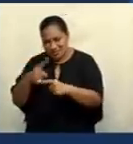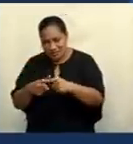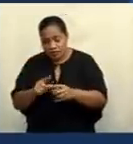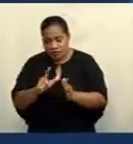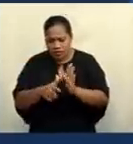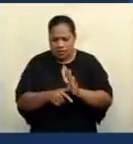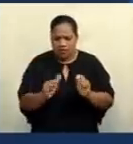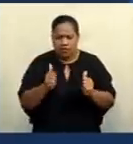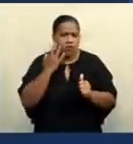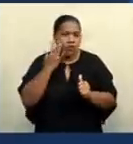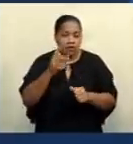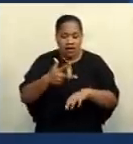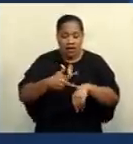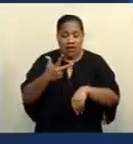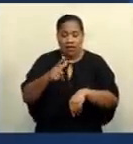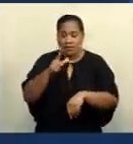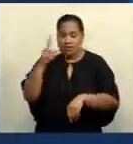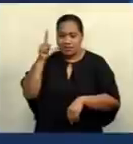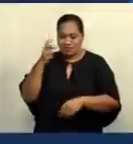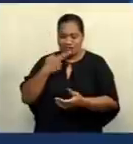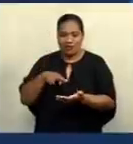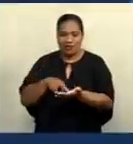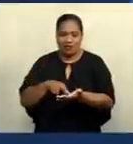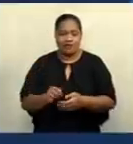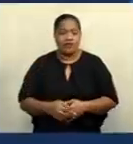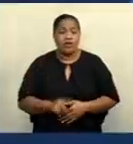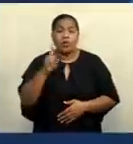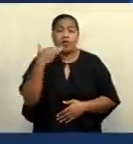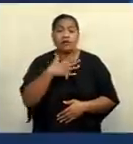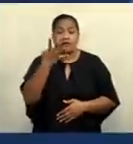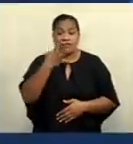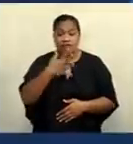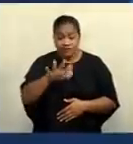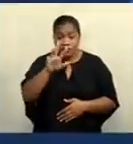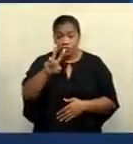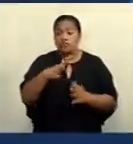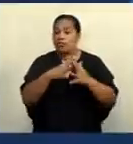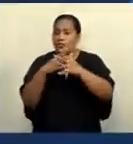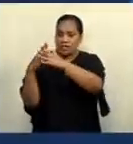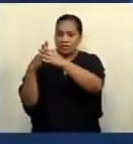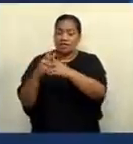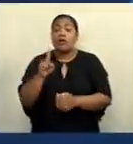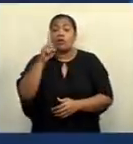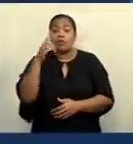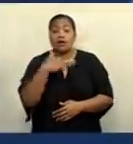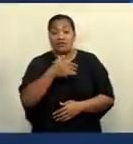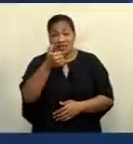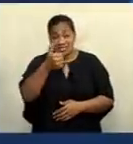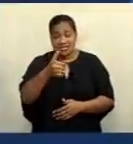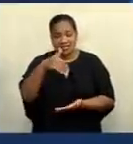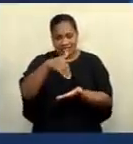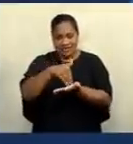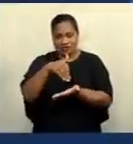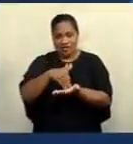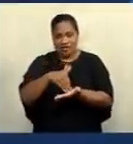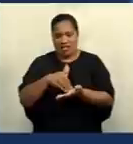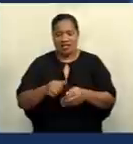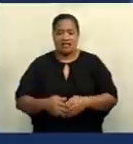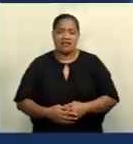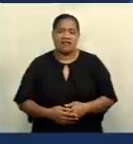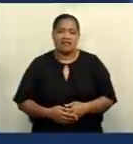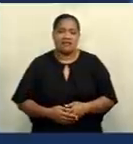at 8 a.m. yesterday. 152 cases are from the West, 106 from the Central Division.